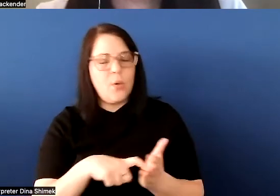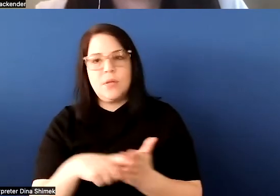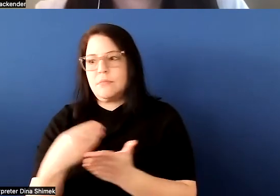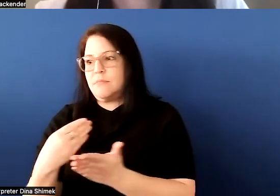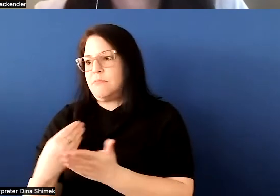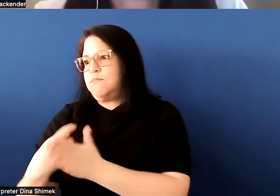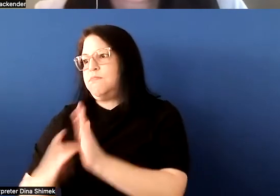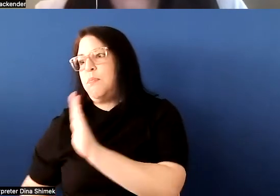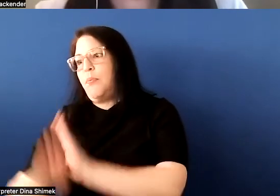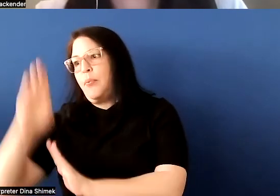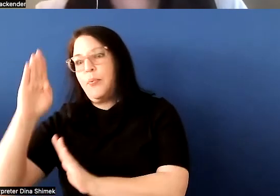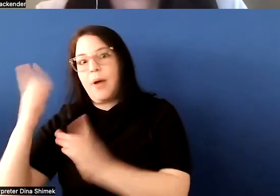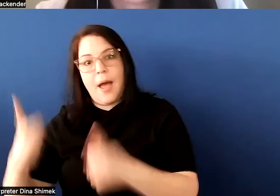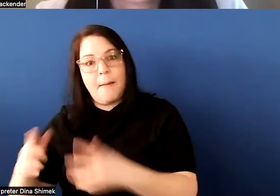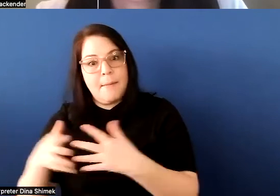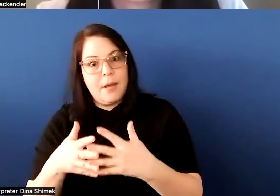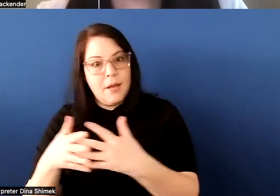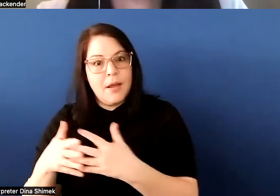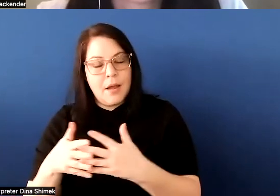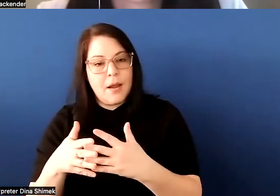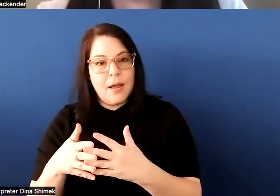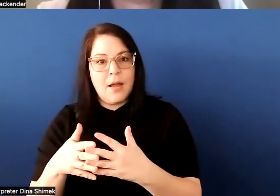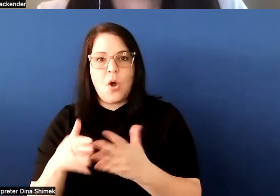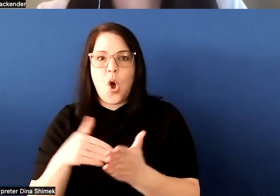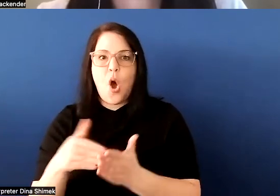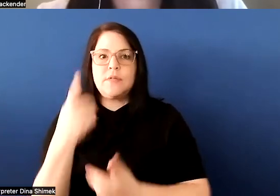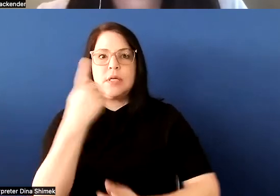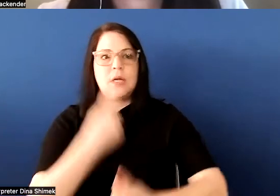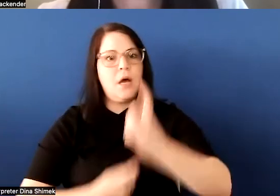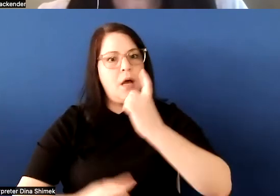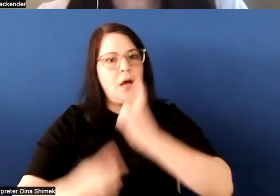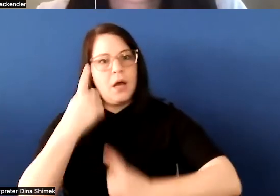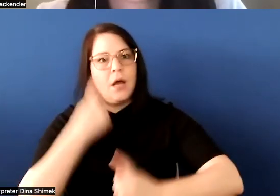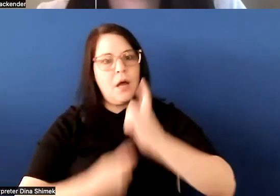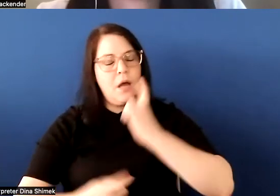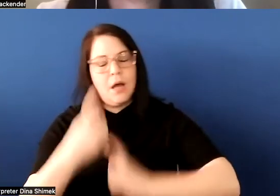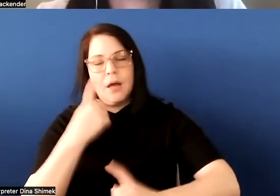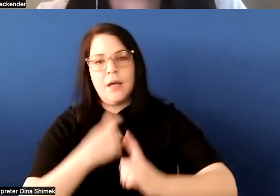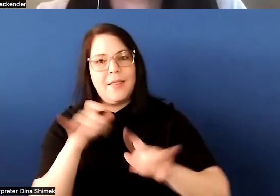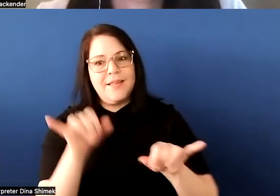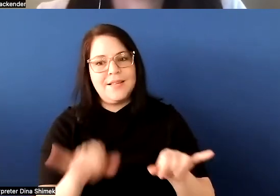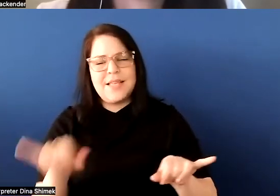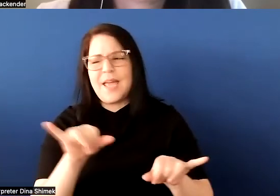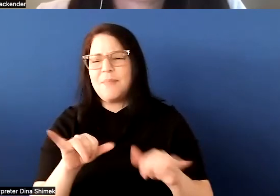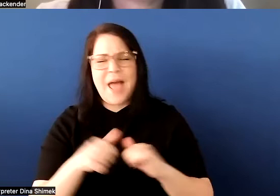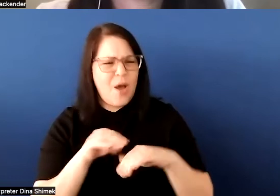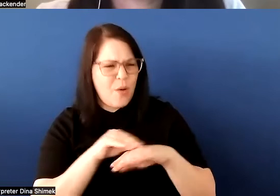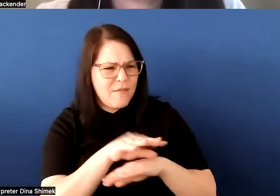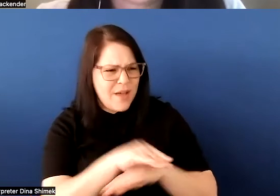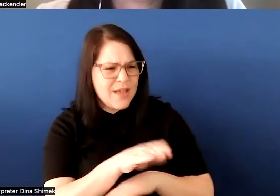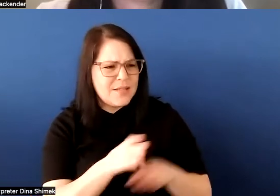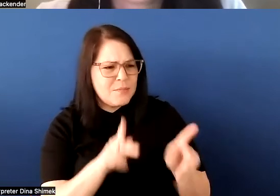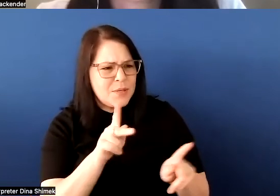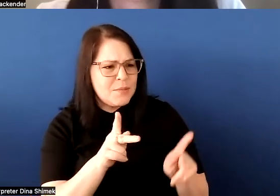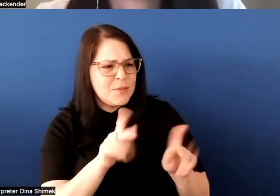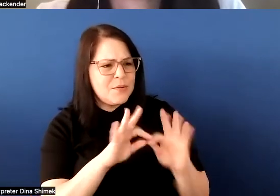States. We get asked this question a lot over the last couple of months. What advice would you give to individuals and to families